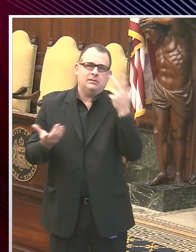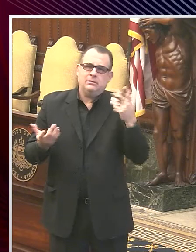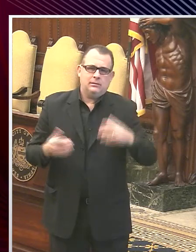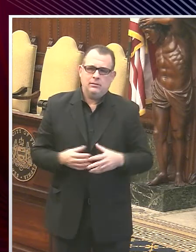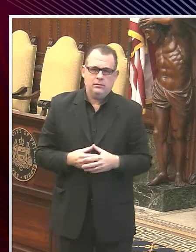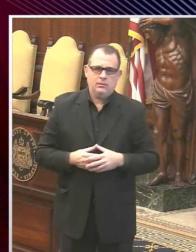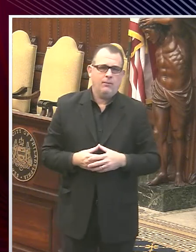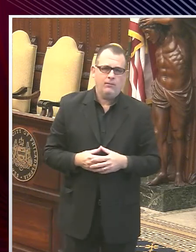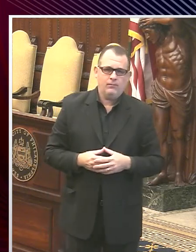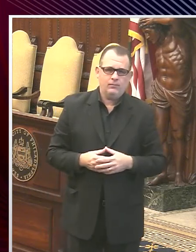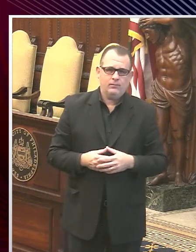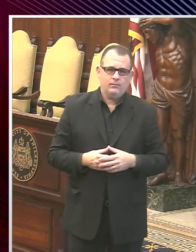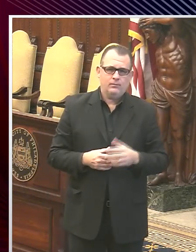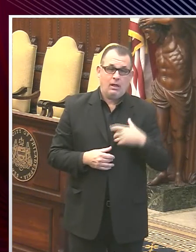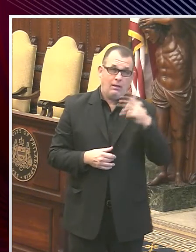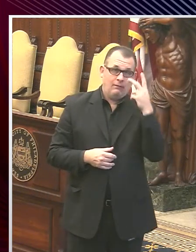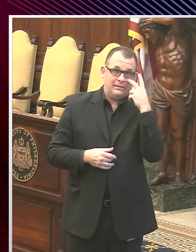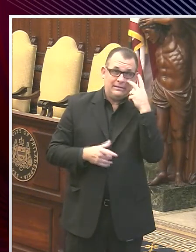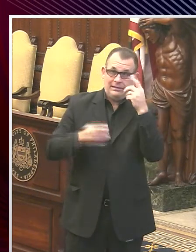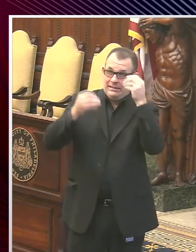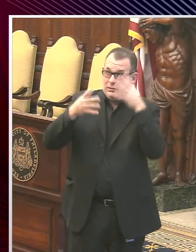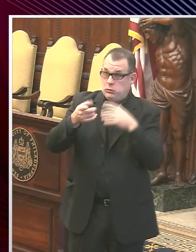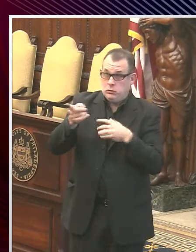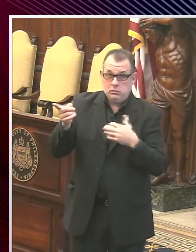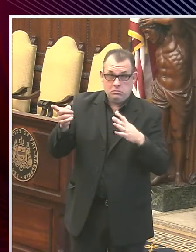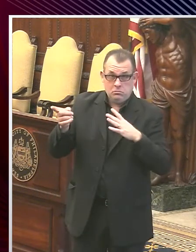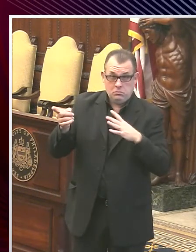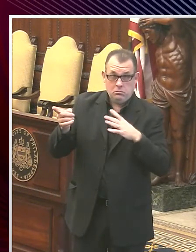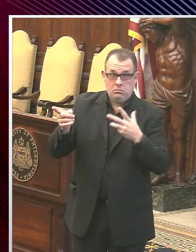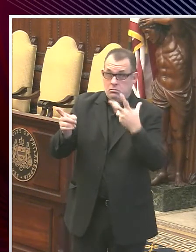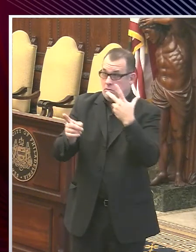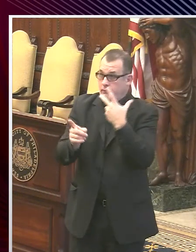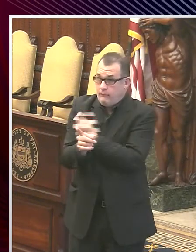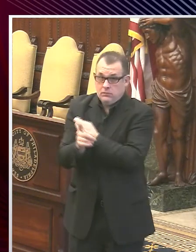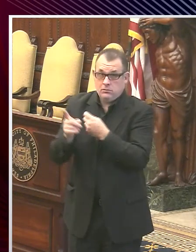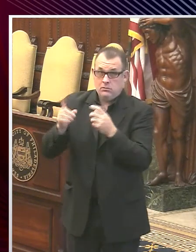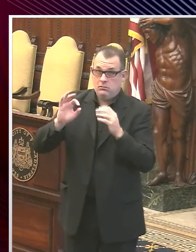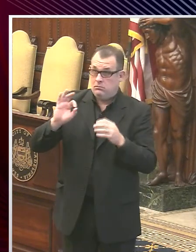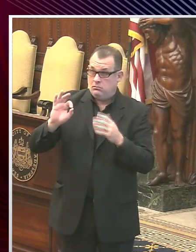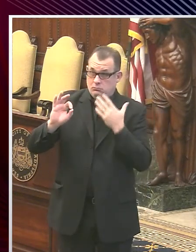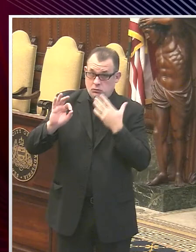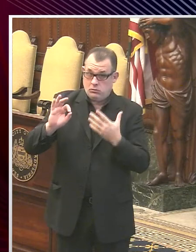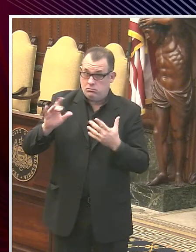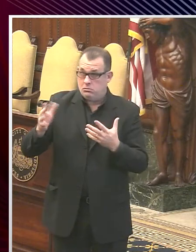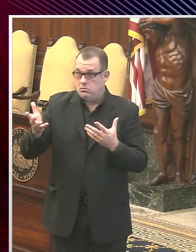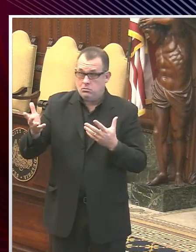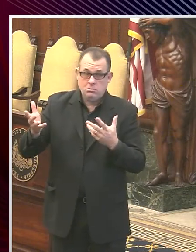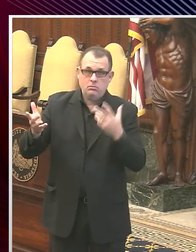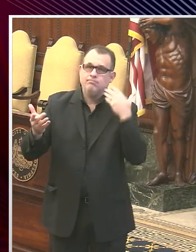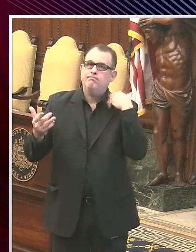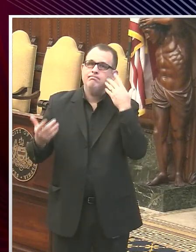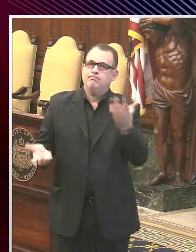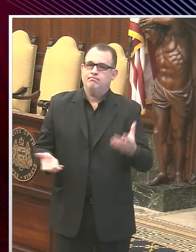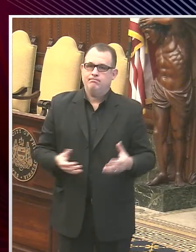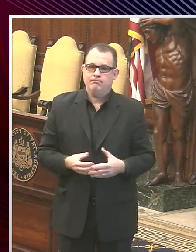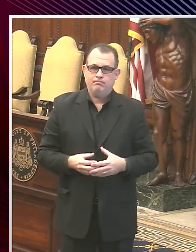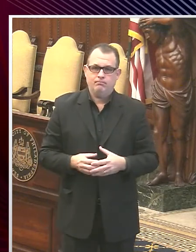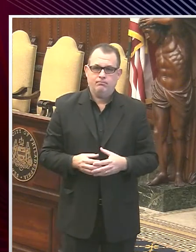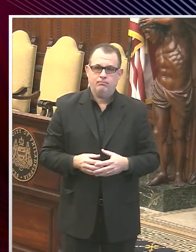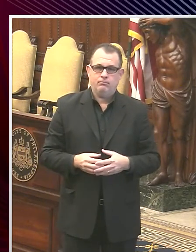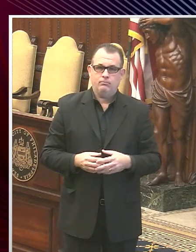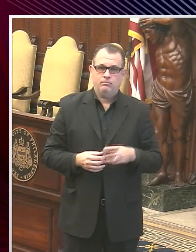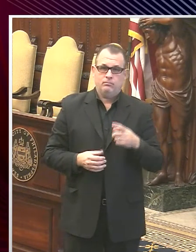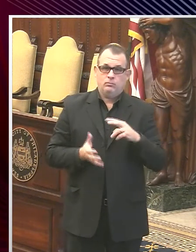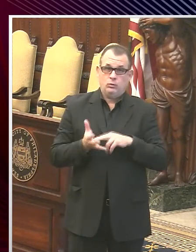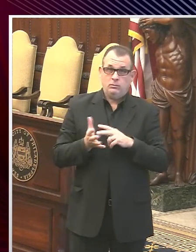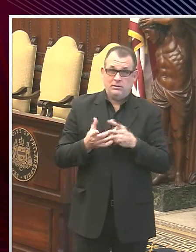are, and whether or not they get vaccinated as a priority or not. Would you push for them to be a priority? I